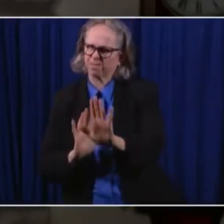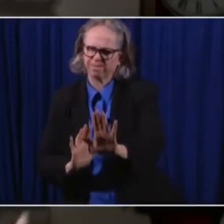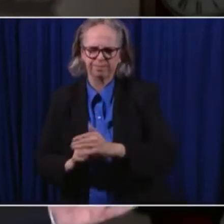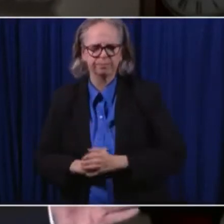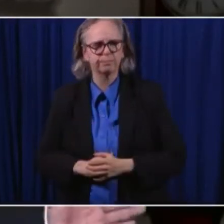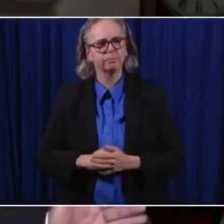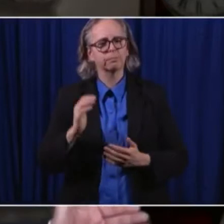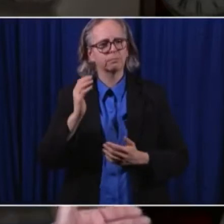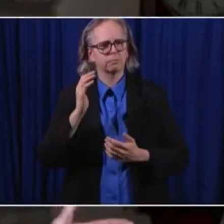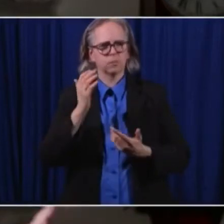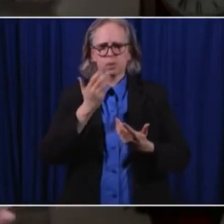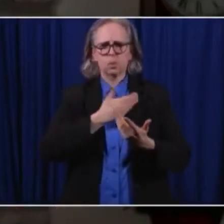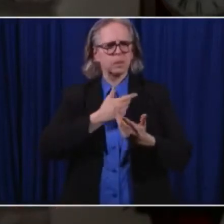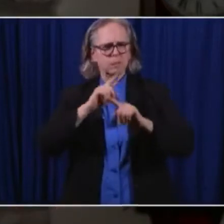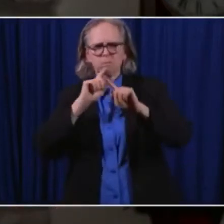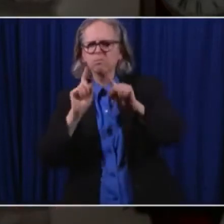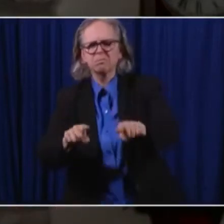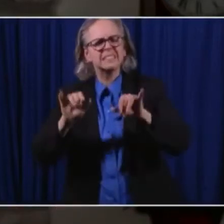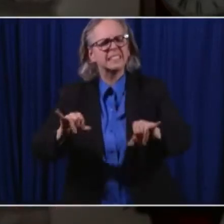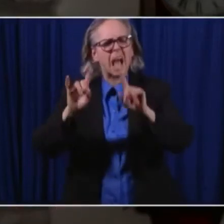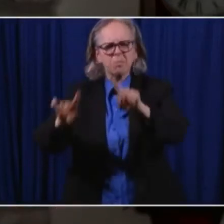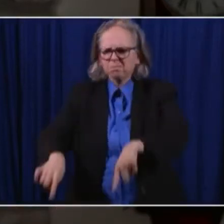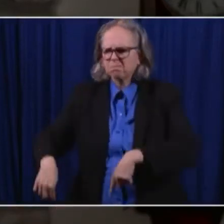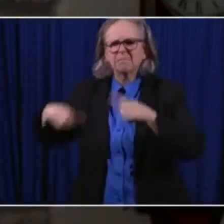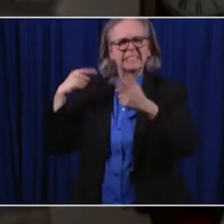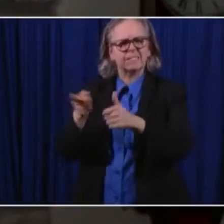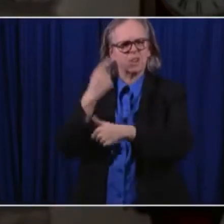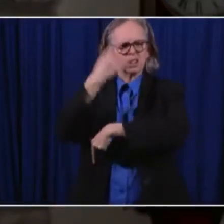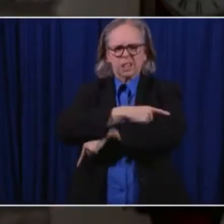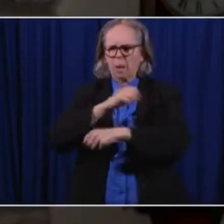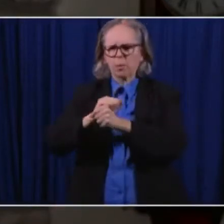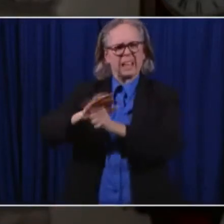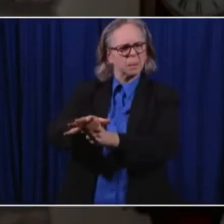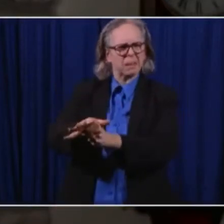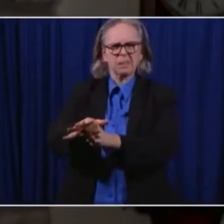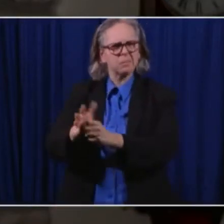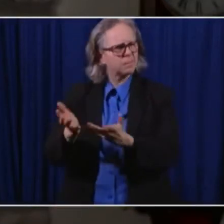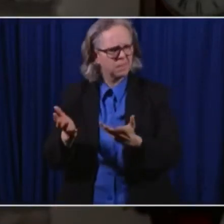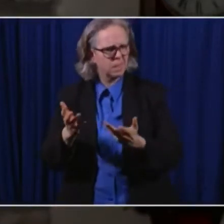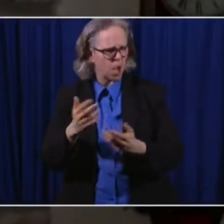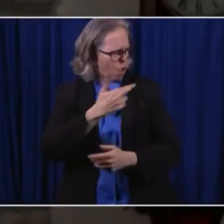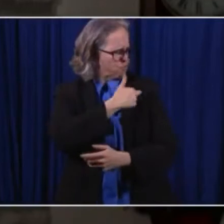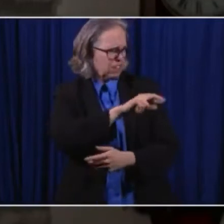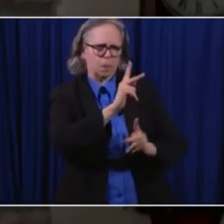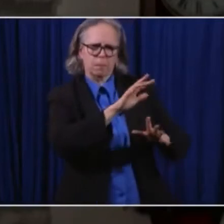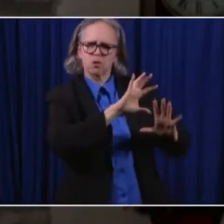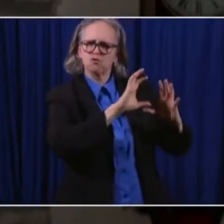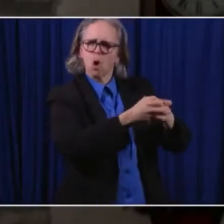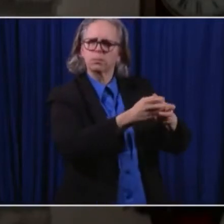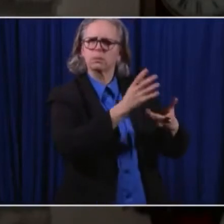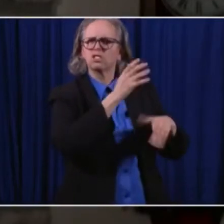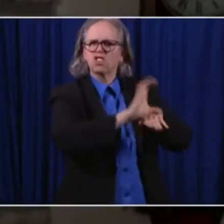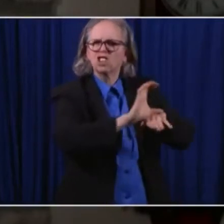from the very beginning all the way through. And we have no intention to change that.